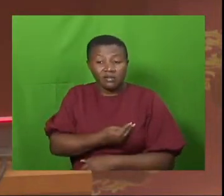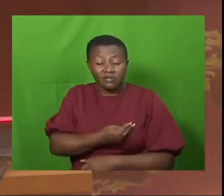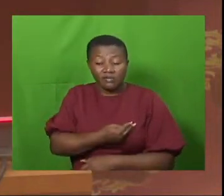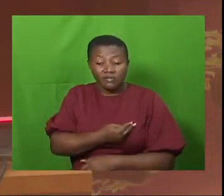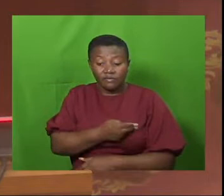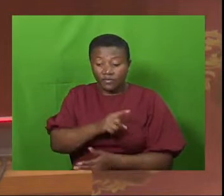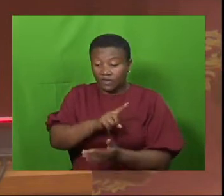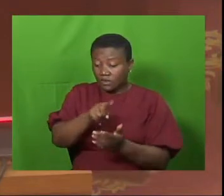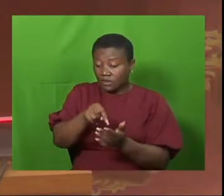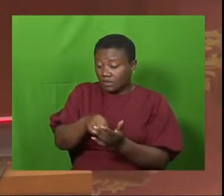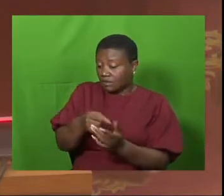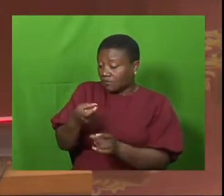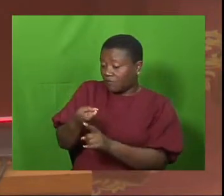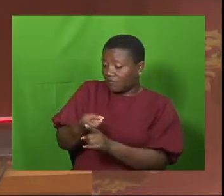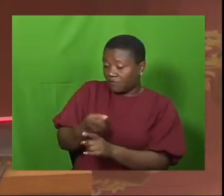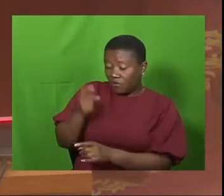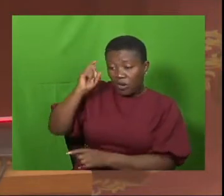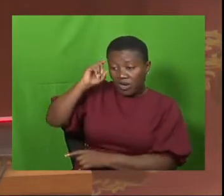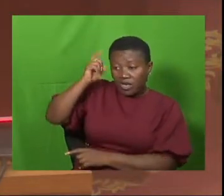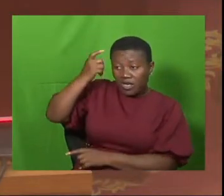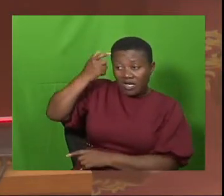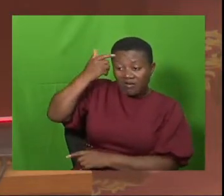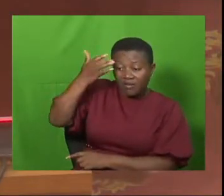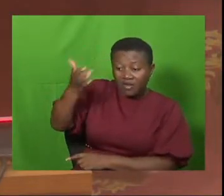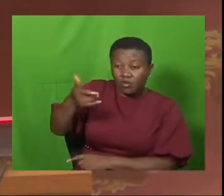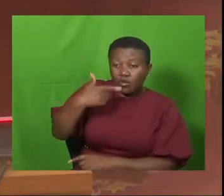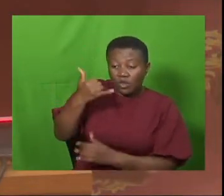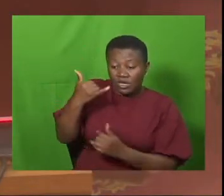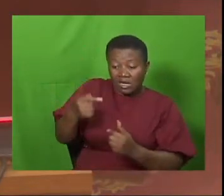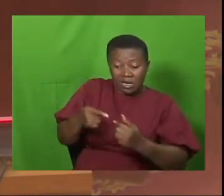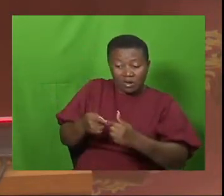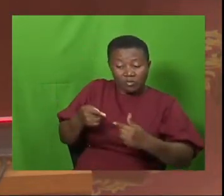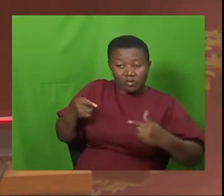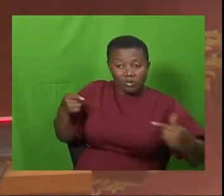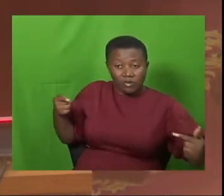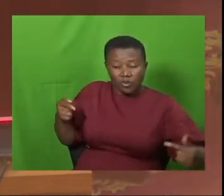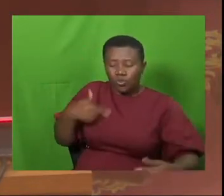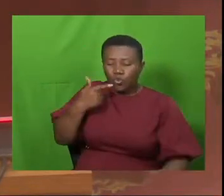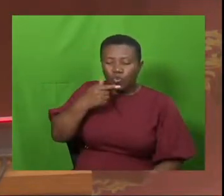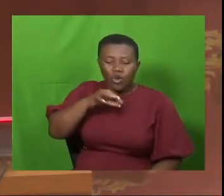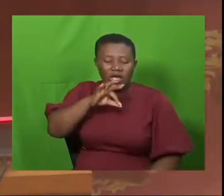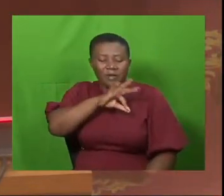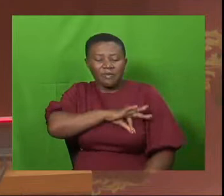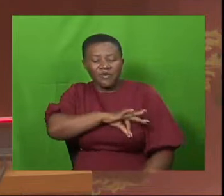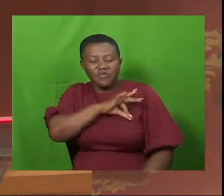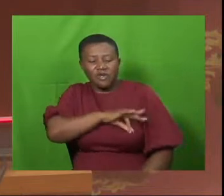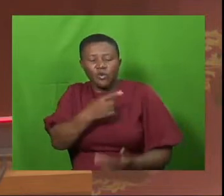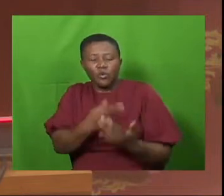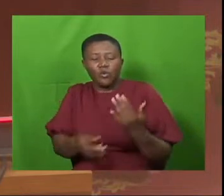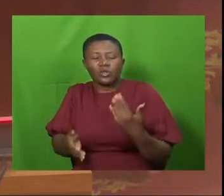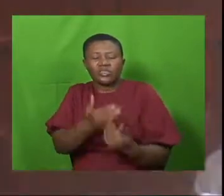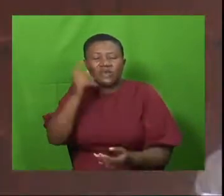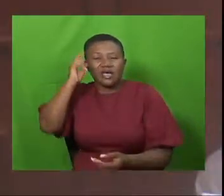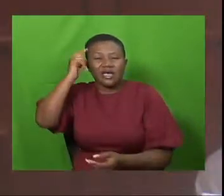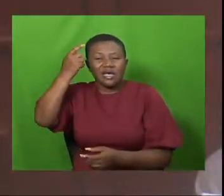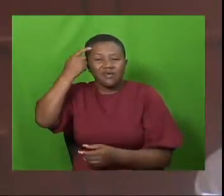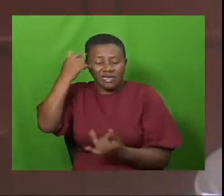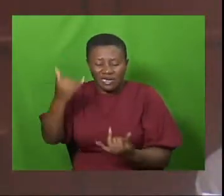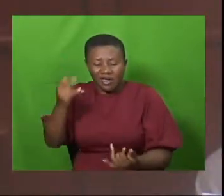a government now in opposition that enjoys the bona fides of governance. This is coming from a